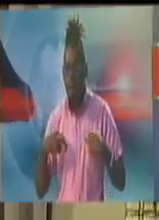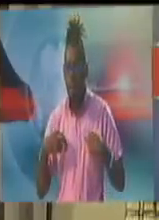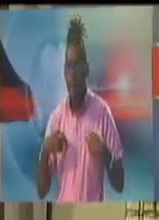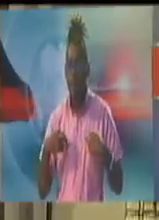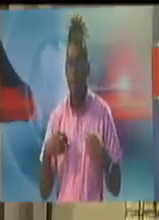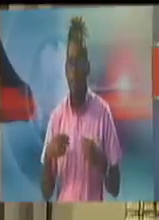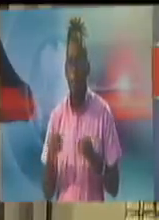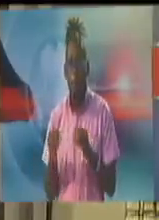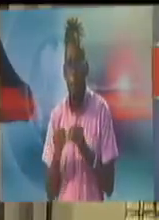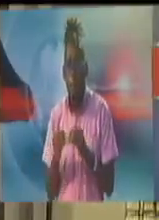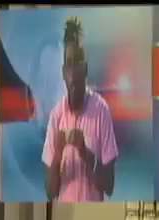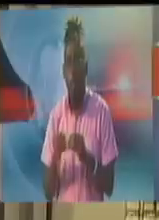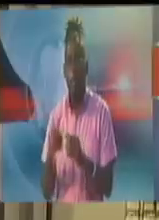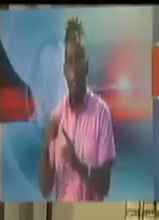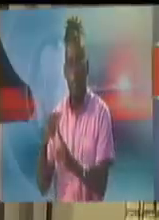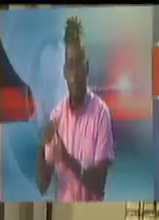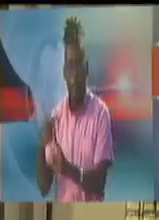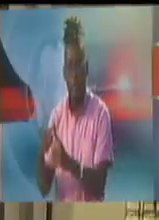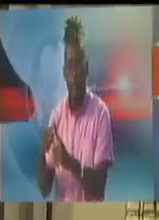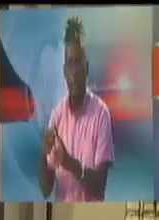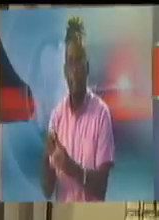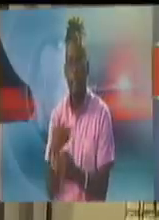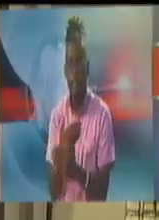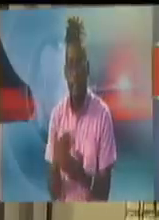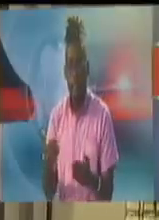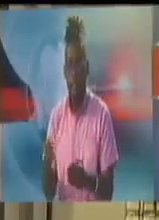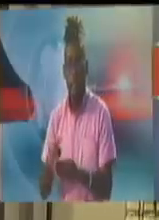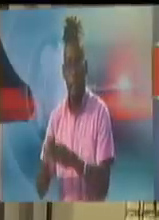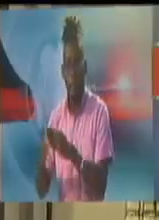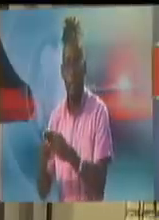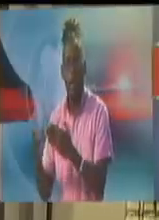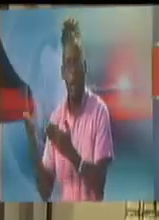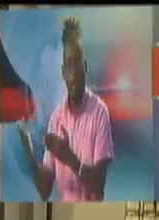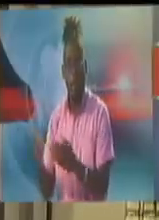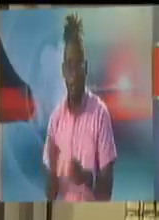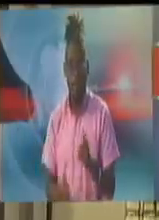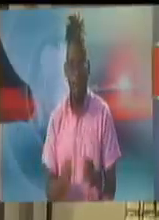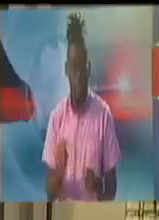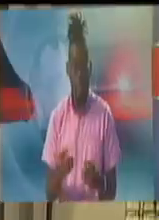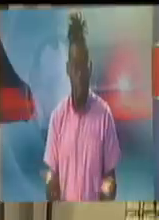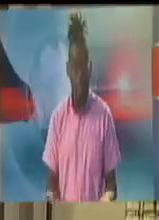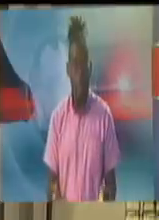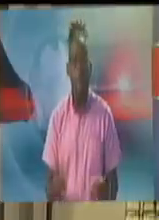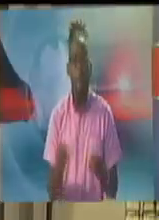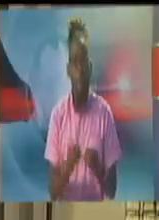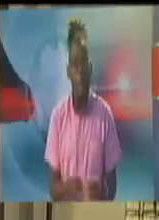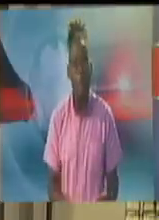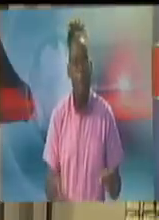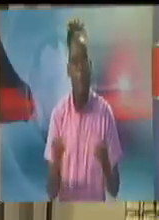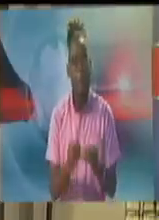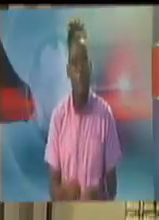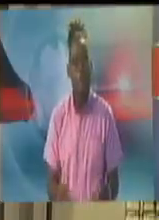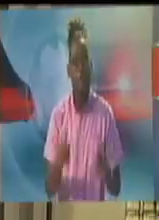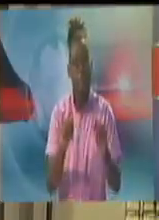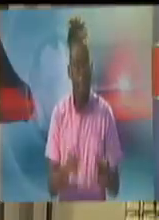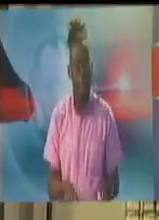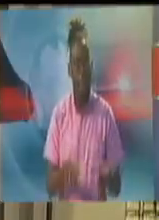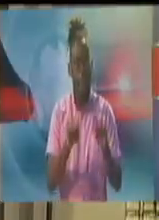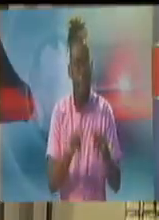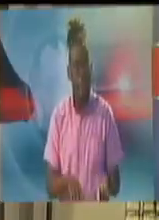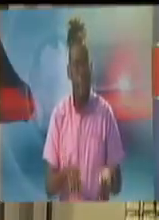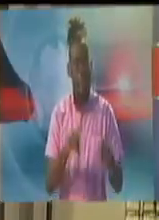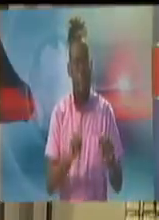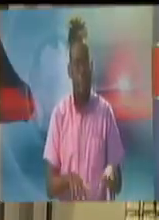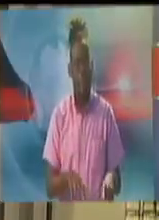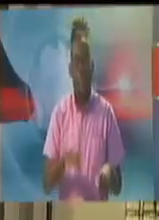positive known cases. We are ramping up our testing and have started at the community level. So